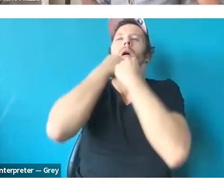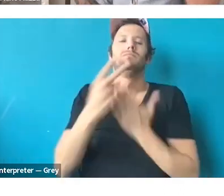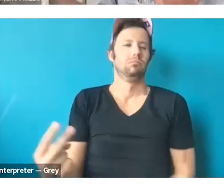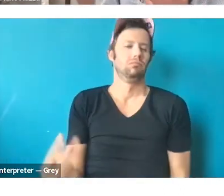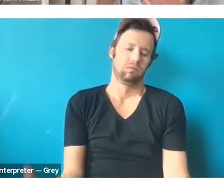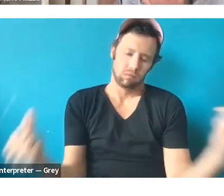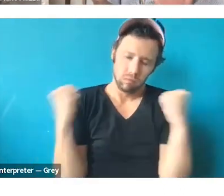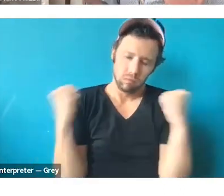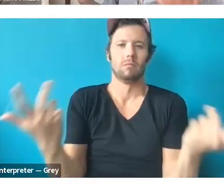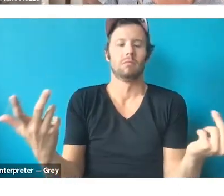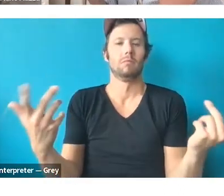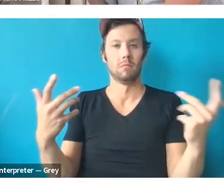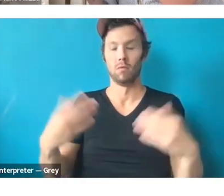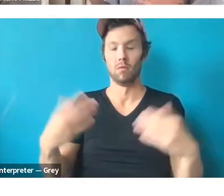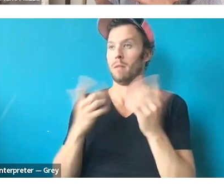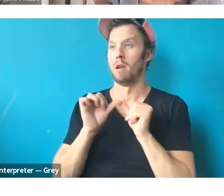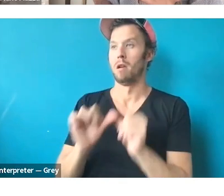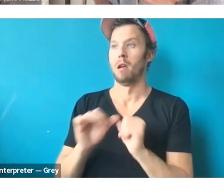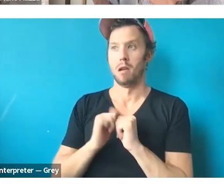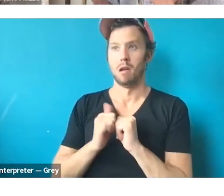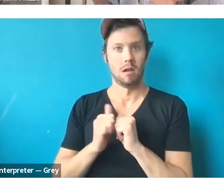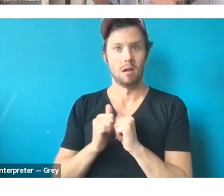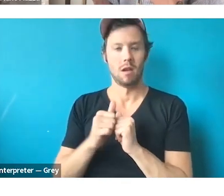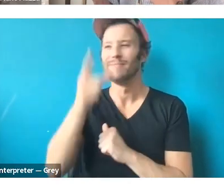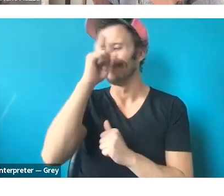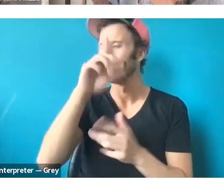to keep inspired, I think it's about kind of,